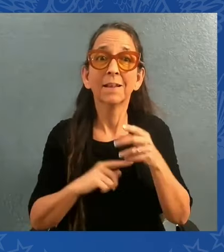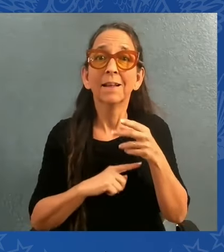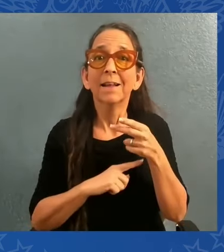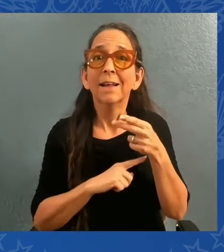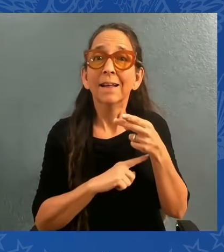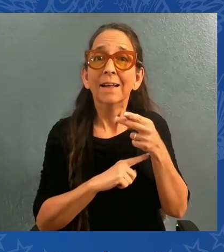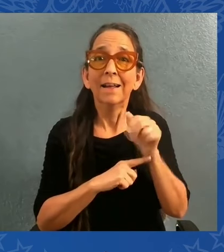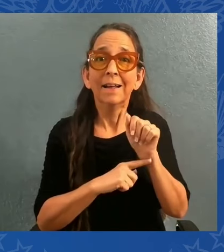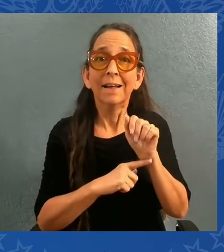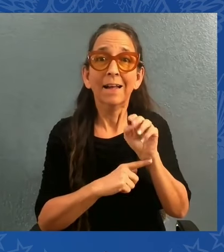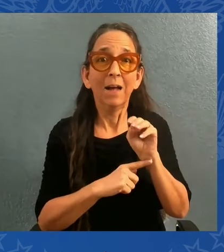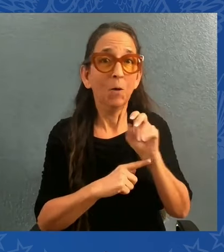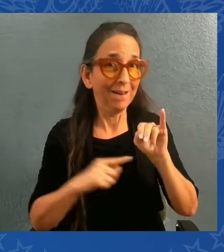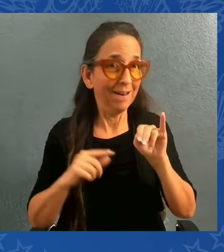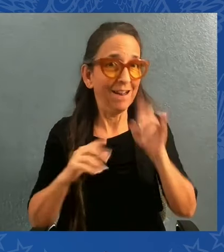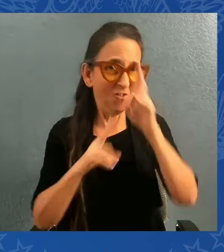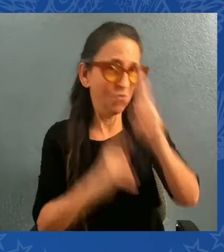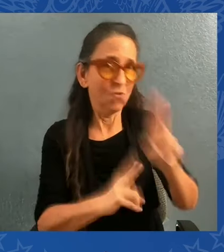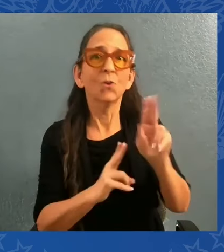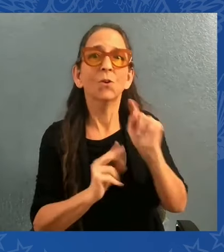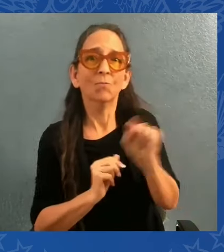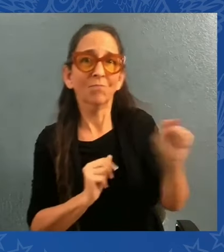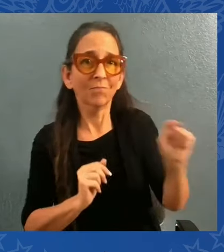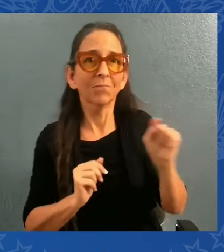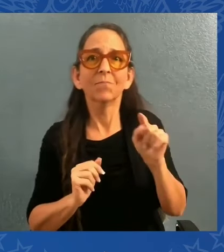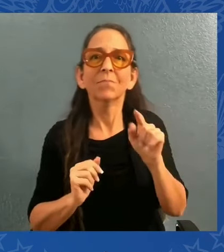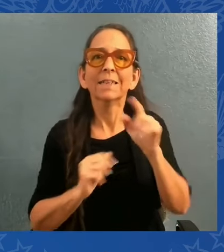my friend and once worked for me, Senator John McCain.